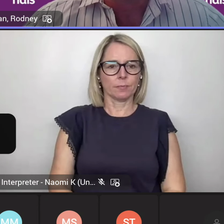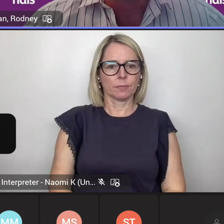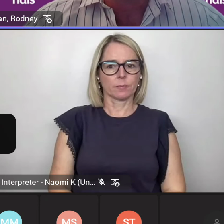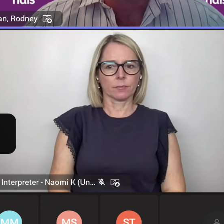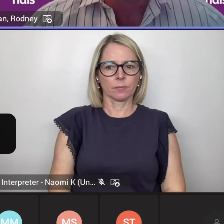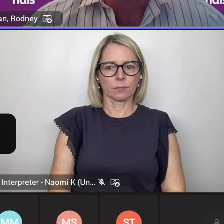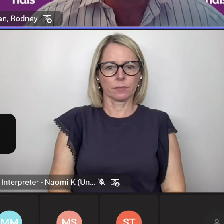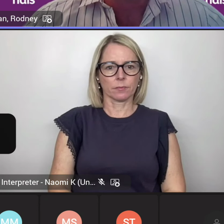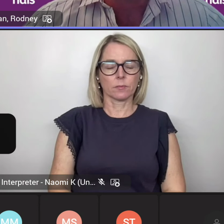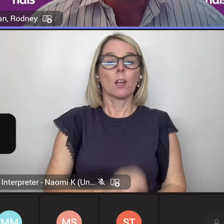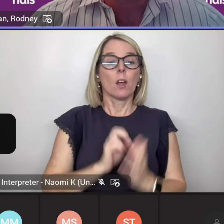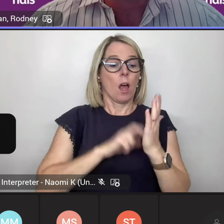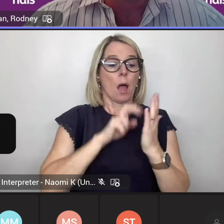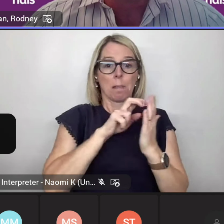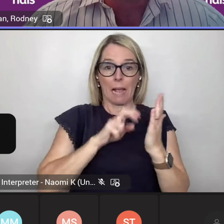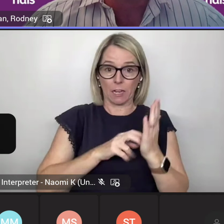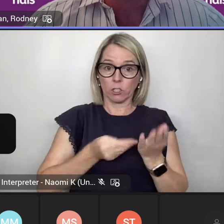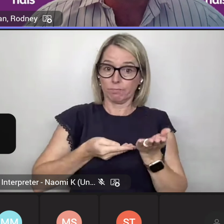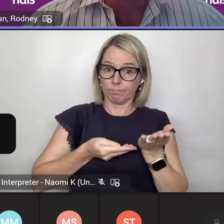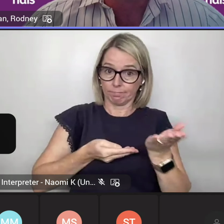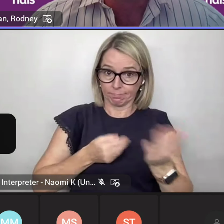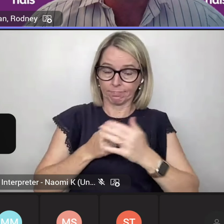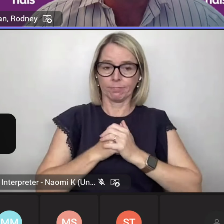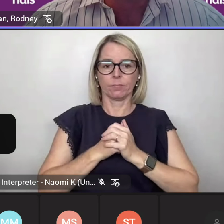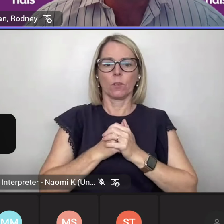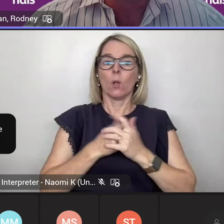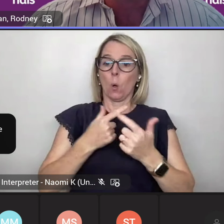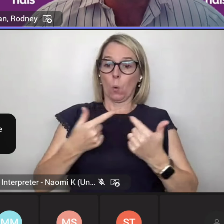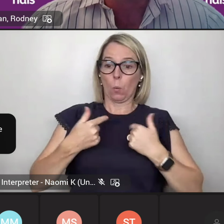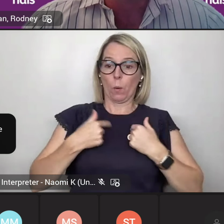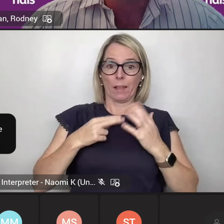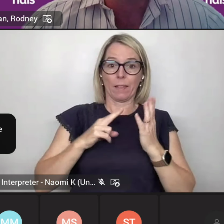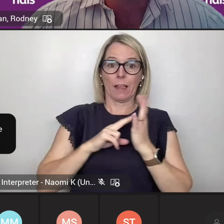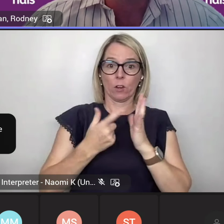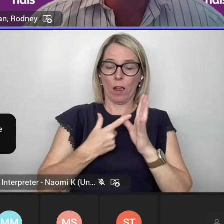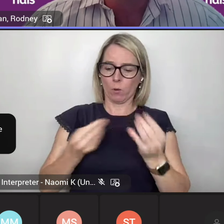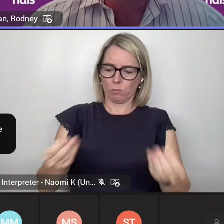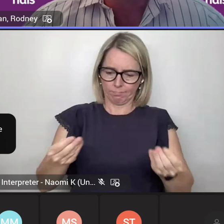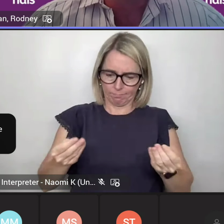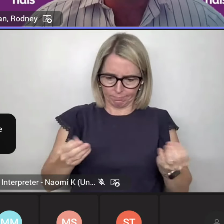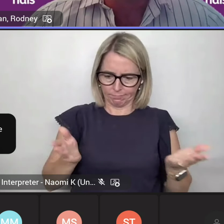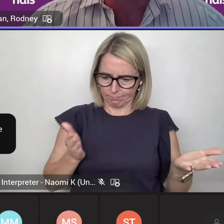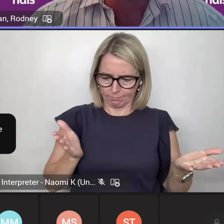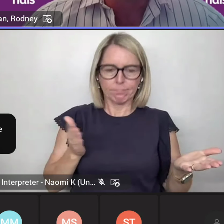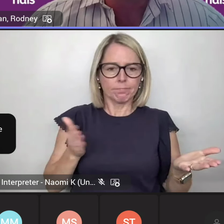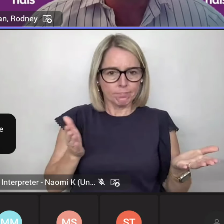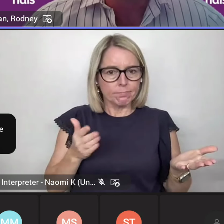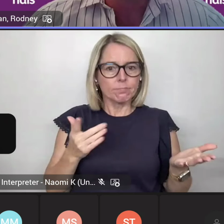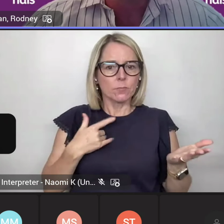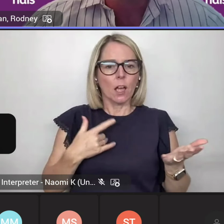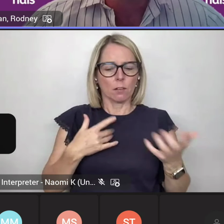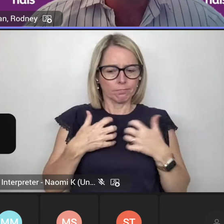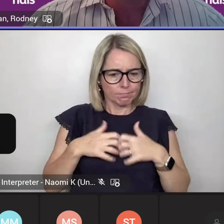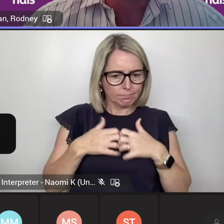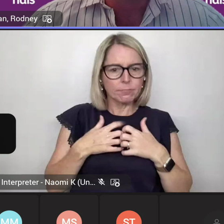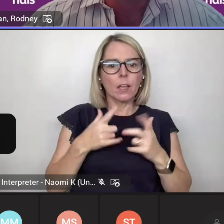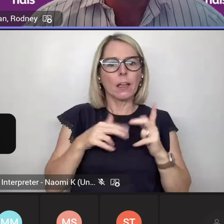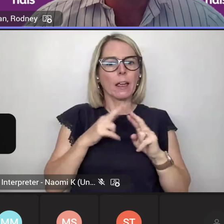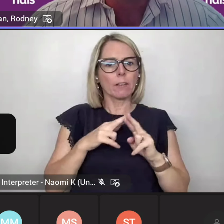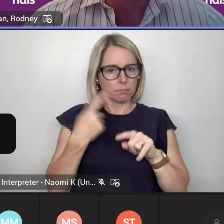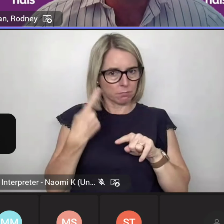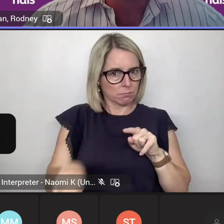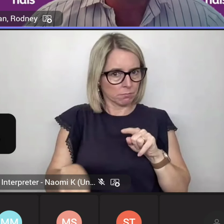After you apply, we will look at all the information you give us and decide if you're eligible. If we decide you're eligible,